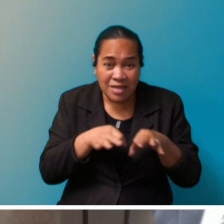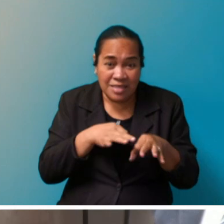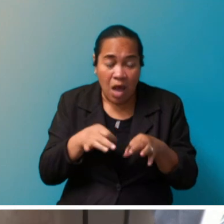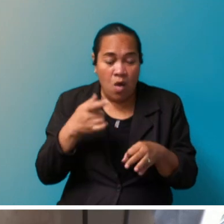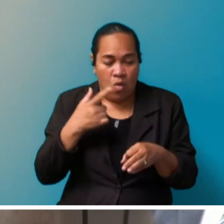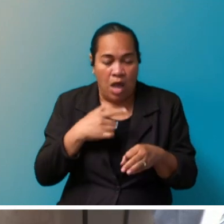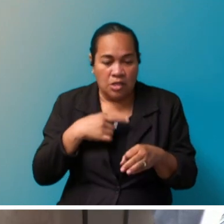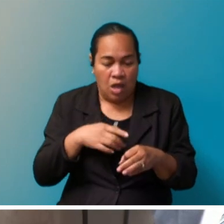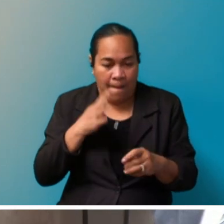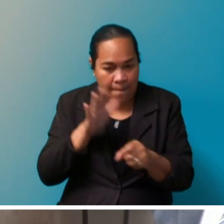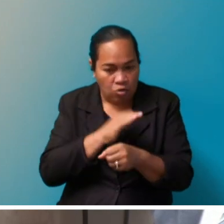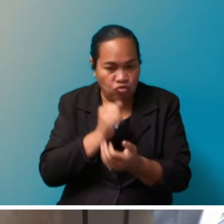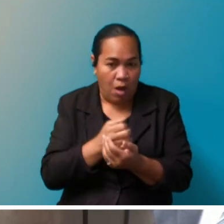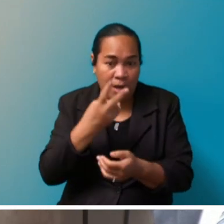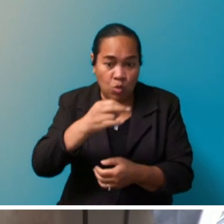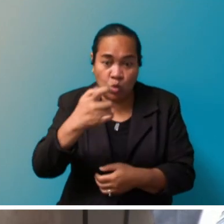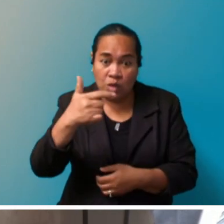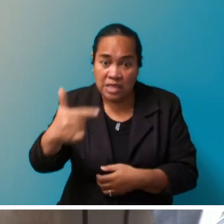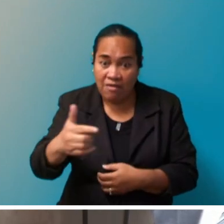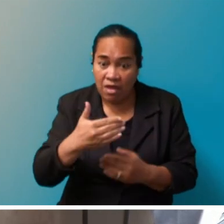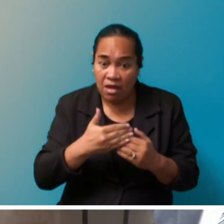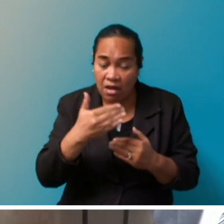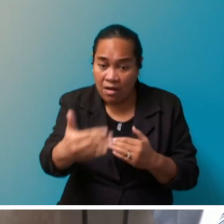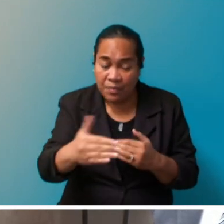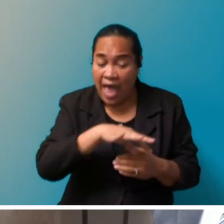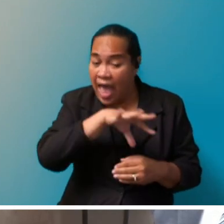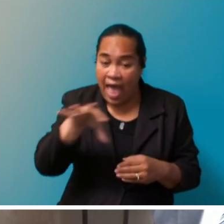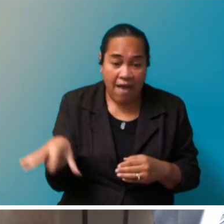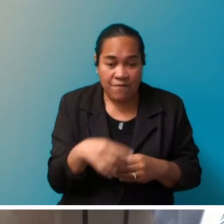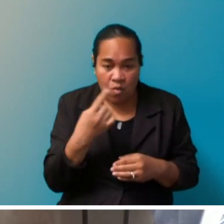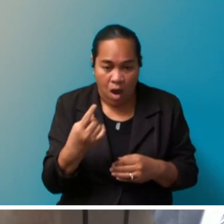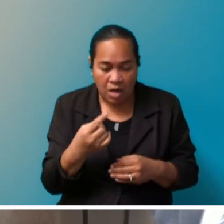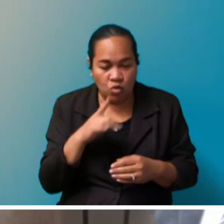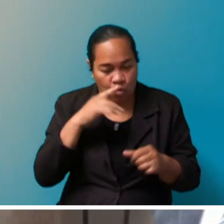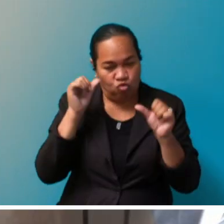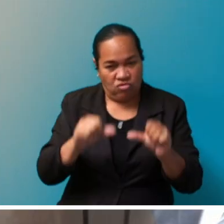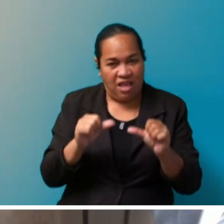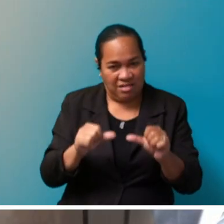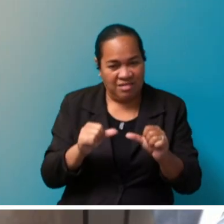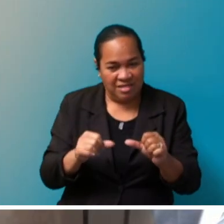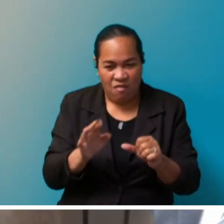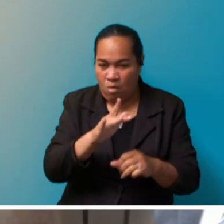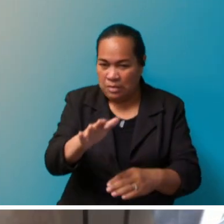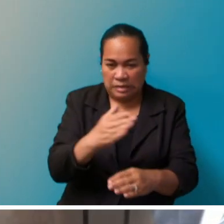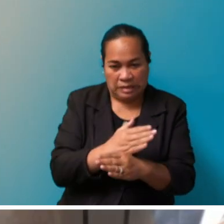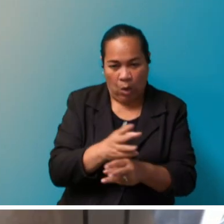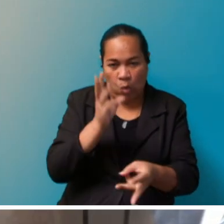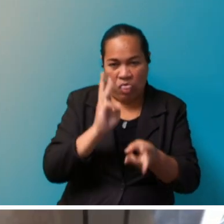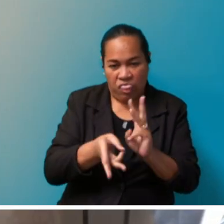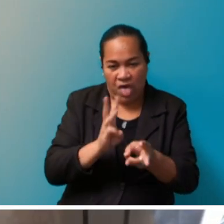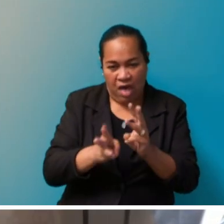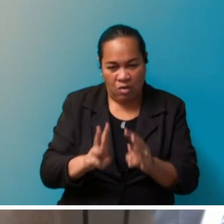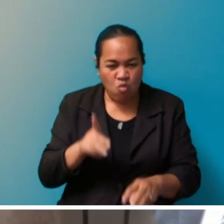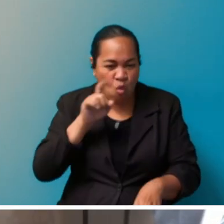by 2027, every person on Earth is protected from hazardous weather, water, or climate-related